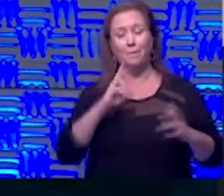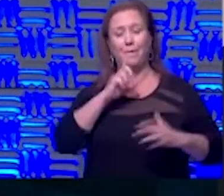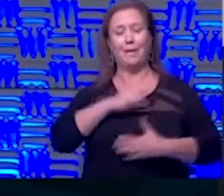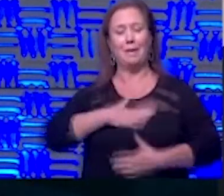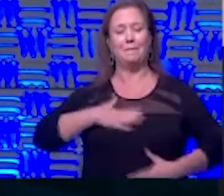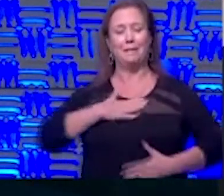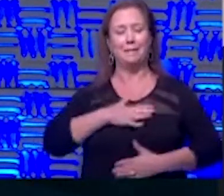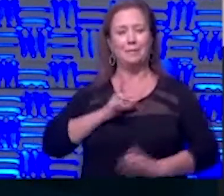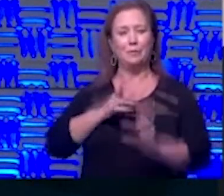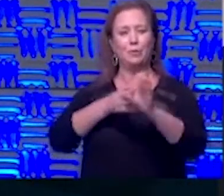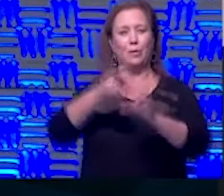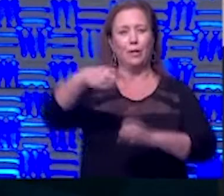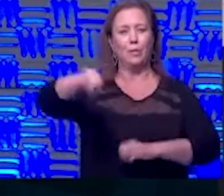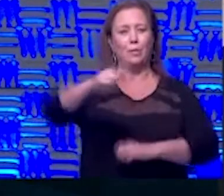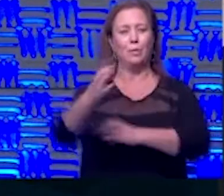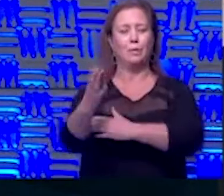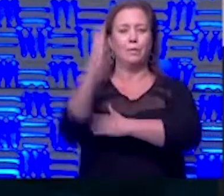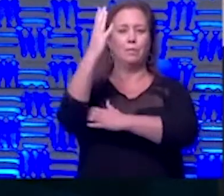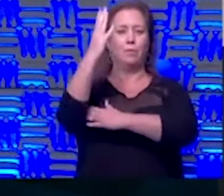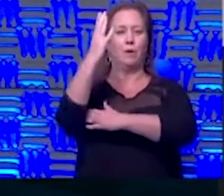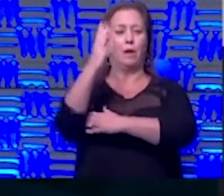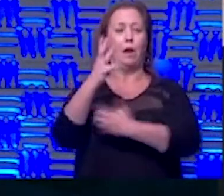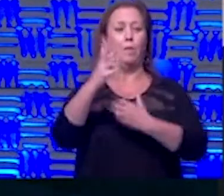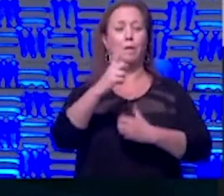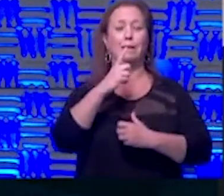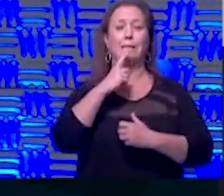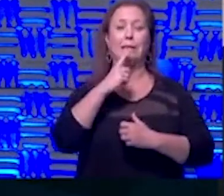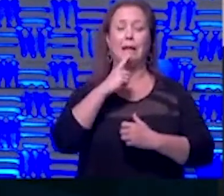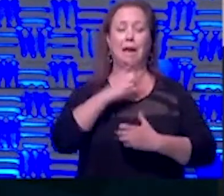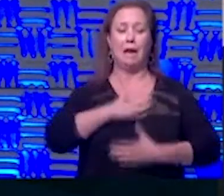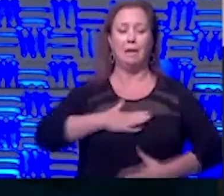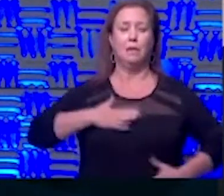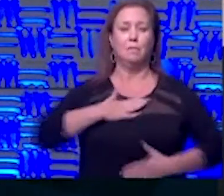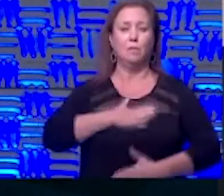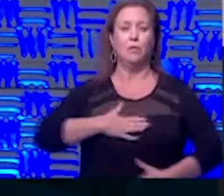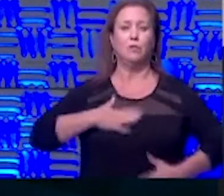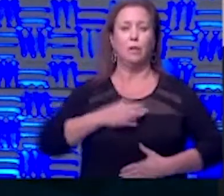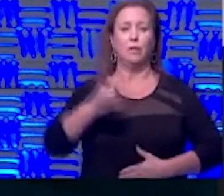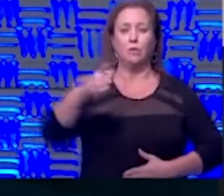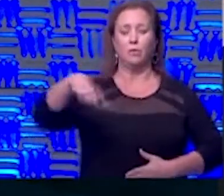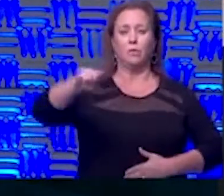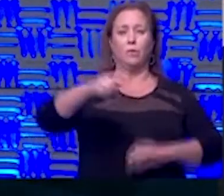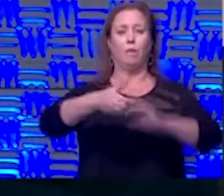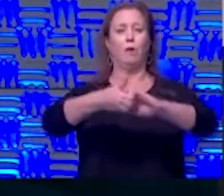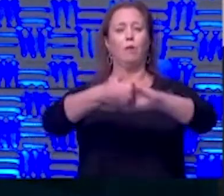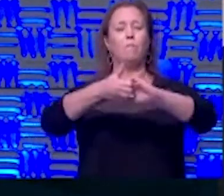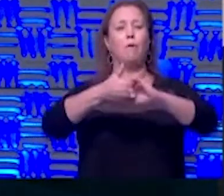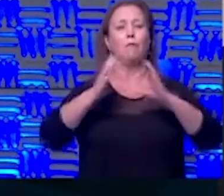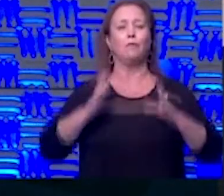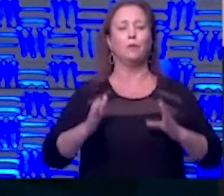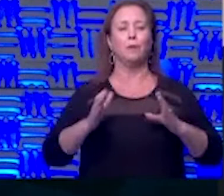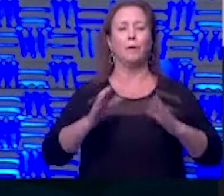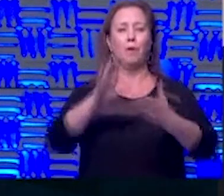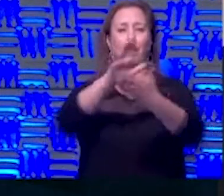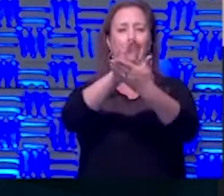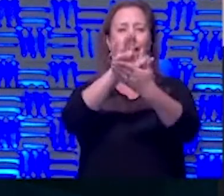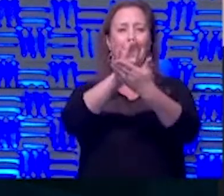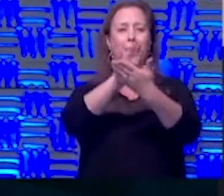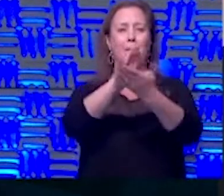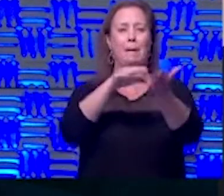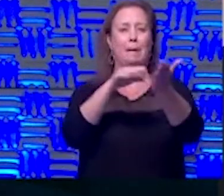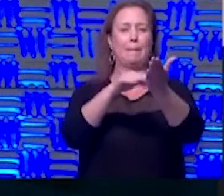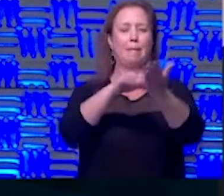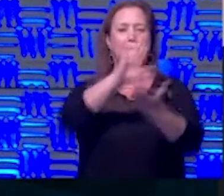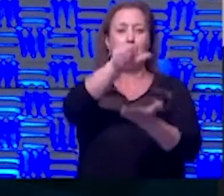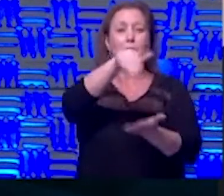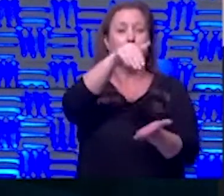to be here. And I just want to say to you all how appreciative we are of the partnership of our great academic medical centers,